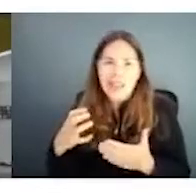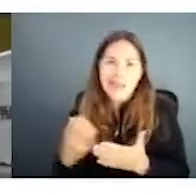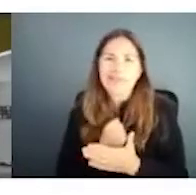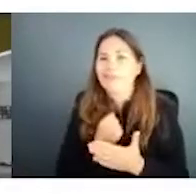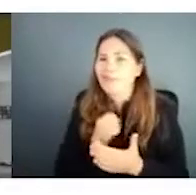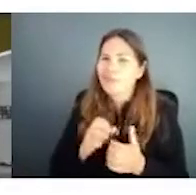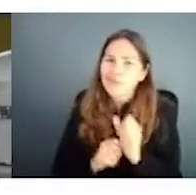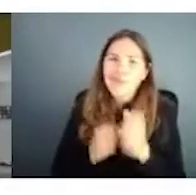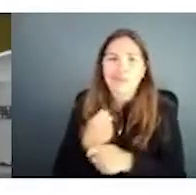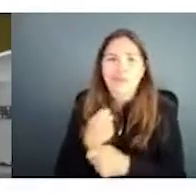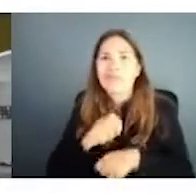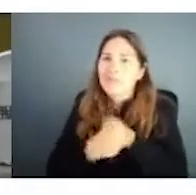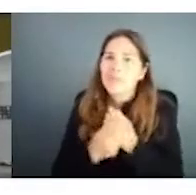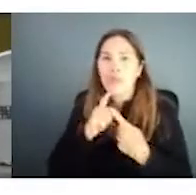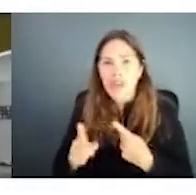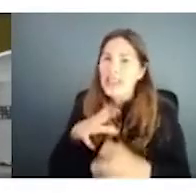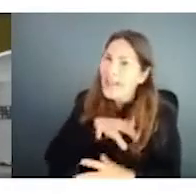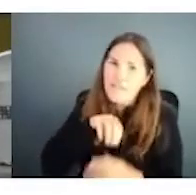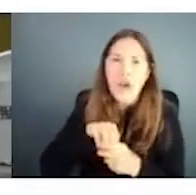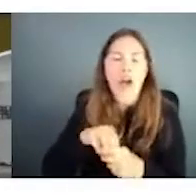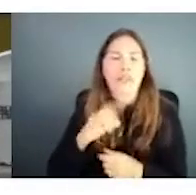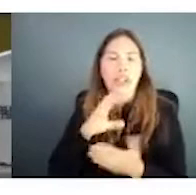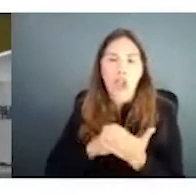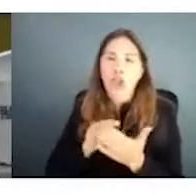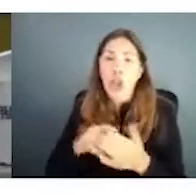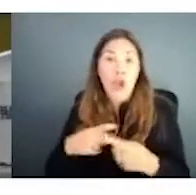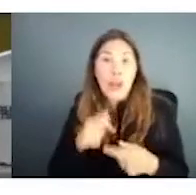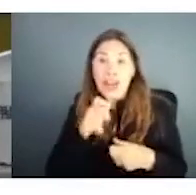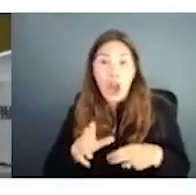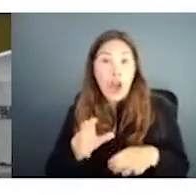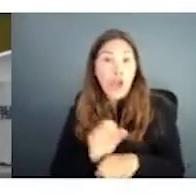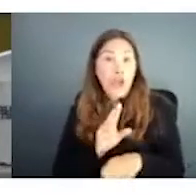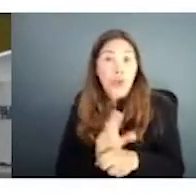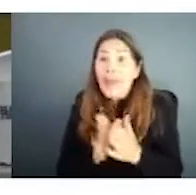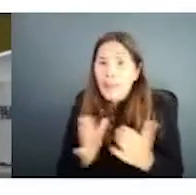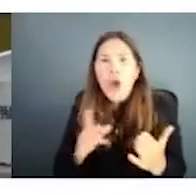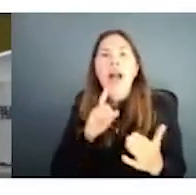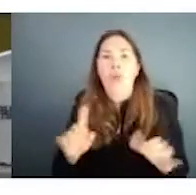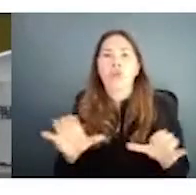in. But when I was using a book, I was using Classroom in a Book.